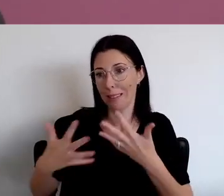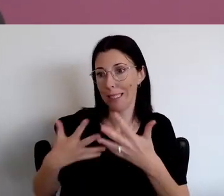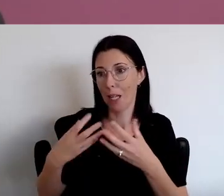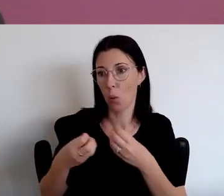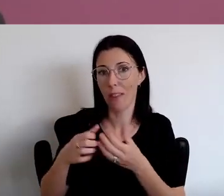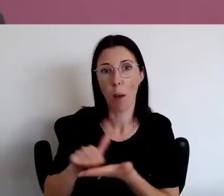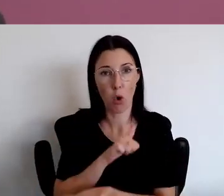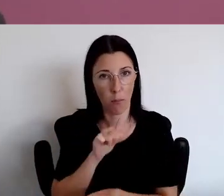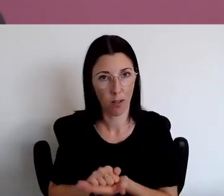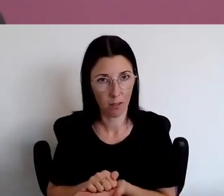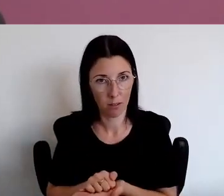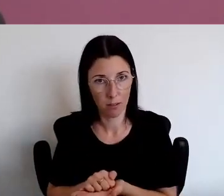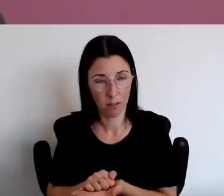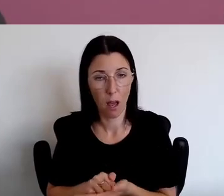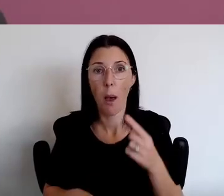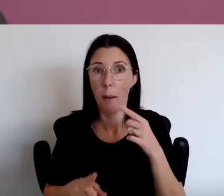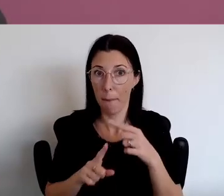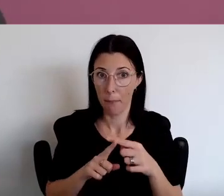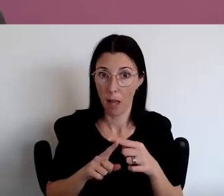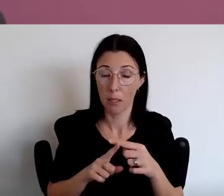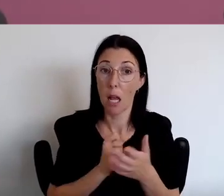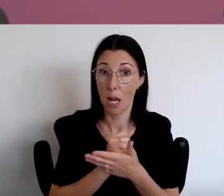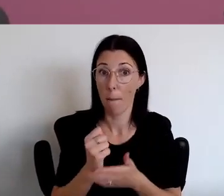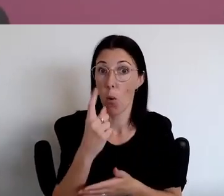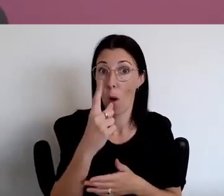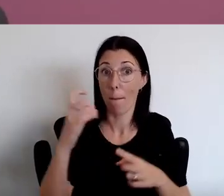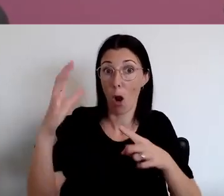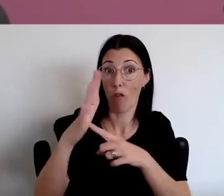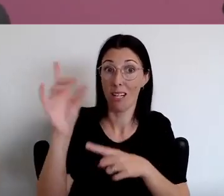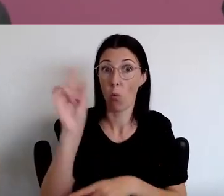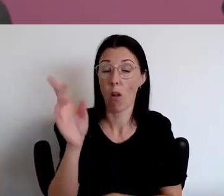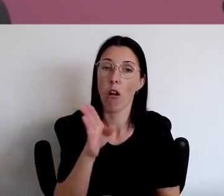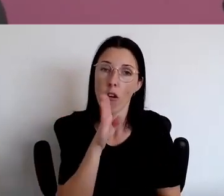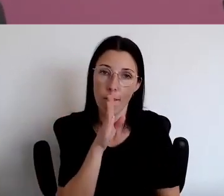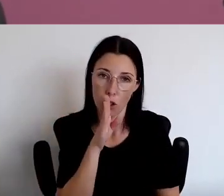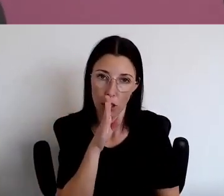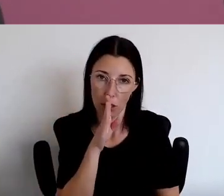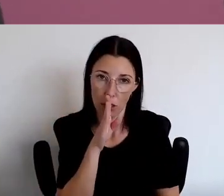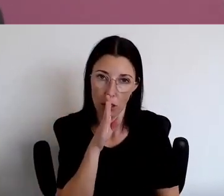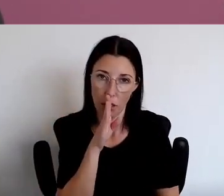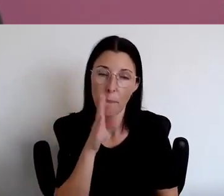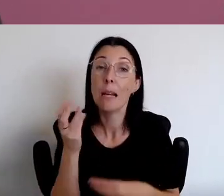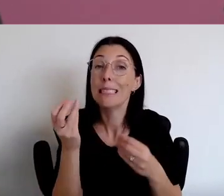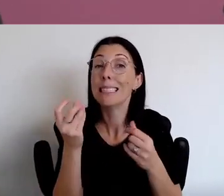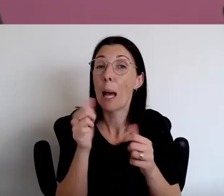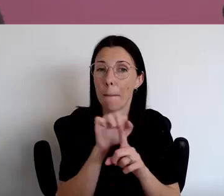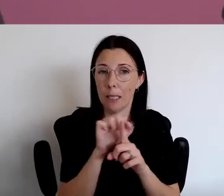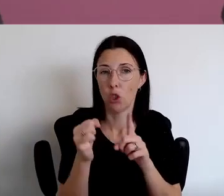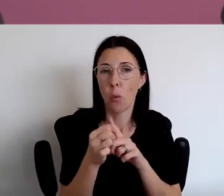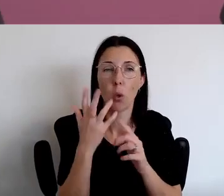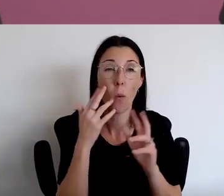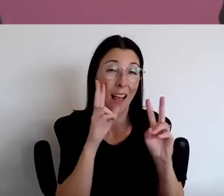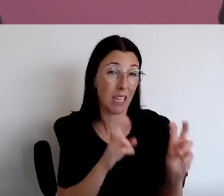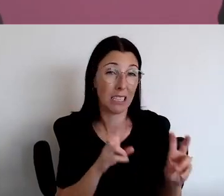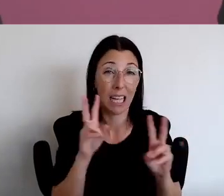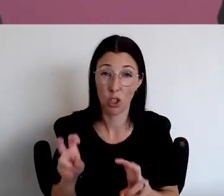to the extent possible, that confidentiality is number one priority. There are circumstances, of course, in the investigation of matters where it